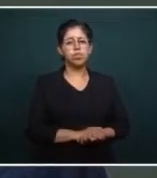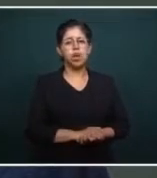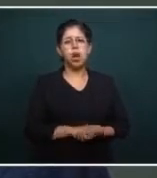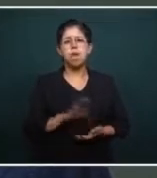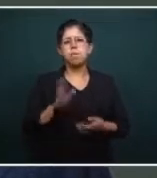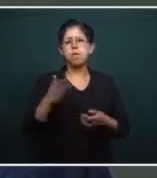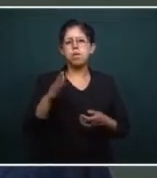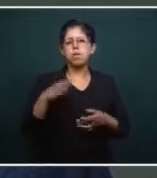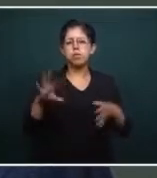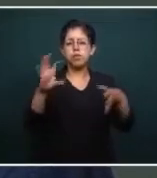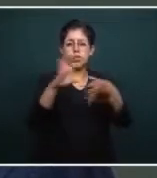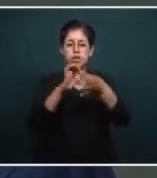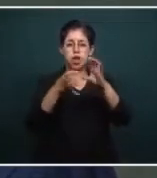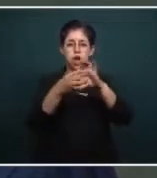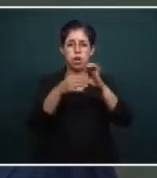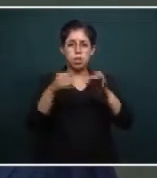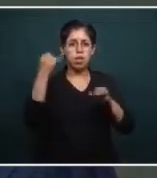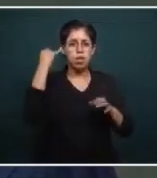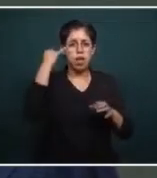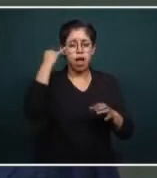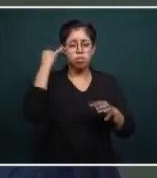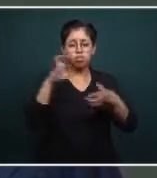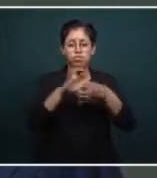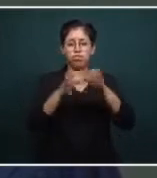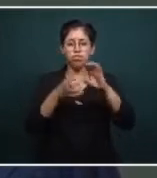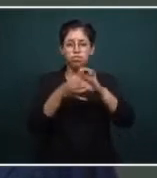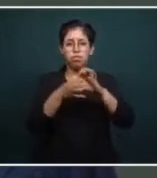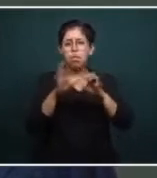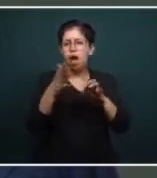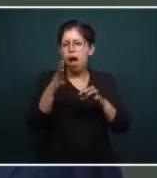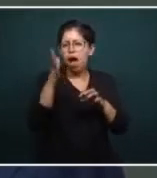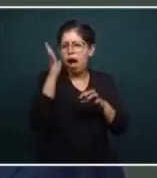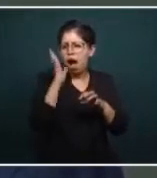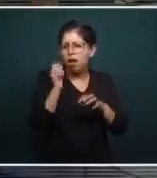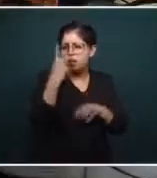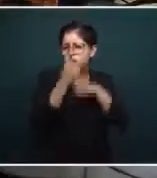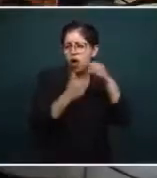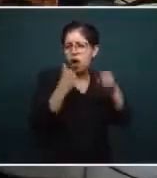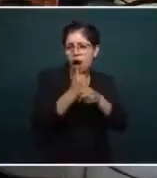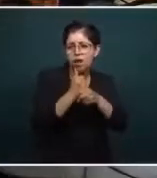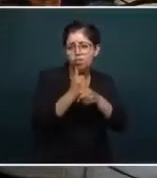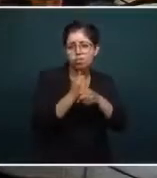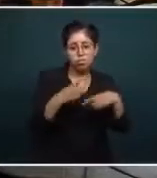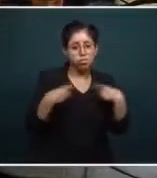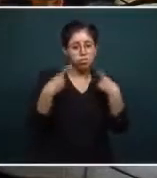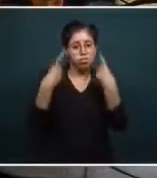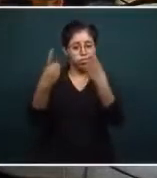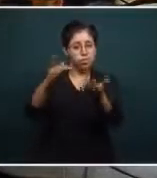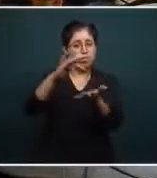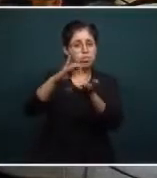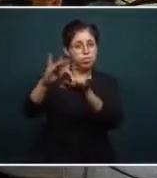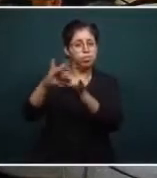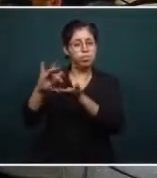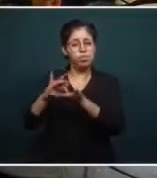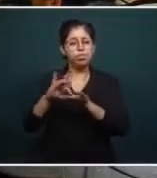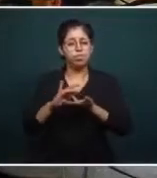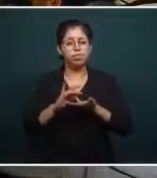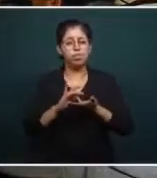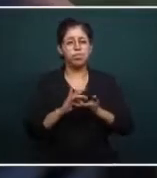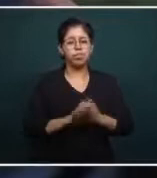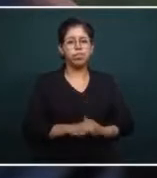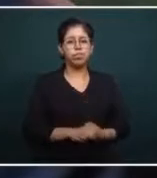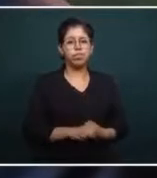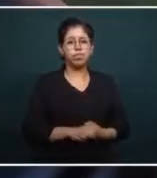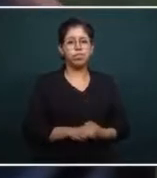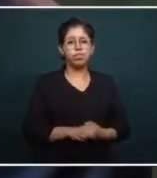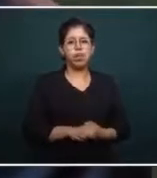Olimpiada de Japón, from the Olympian of poco más Japan, de un año, more than a year por adelantado, in advance. para que